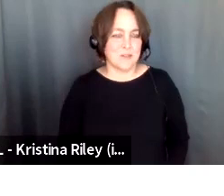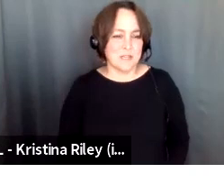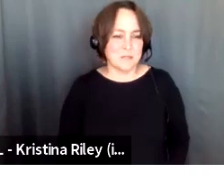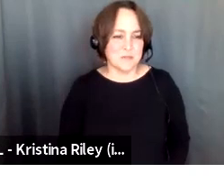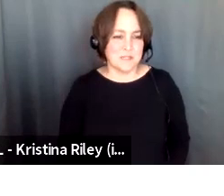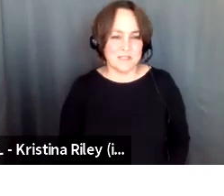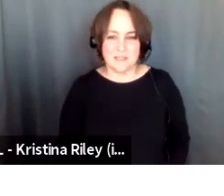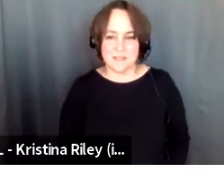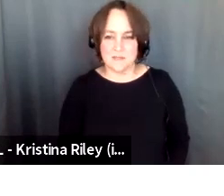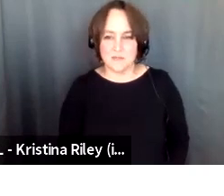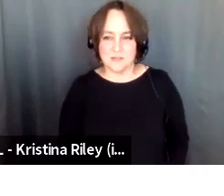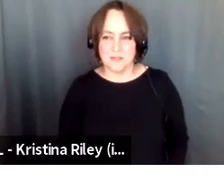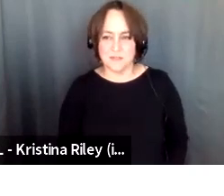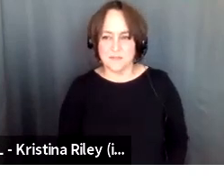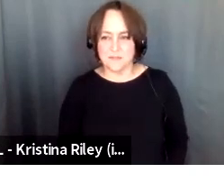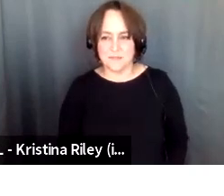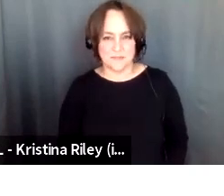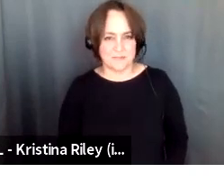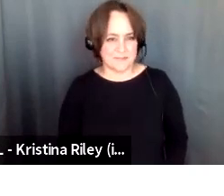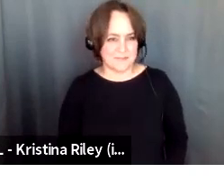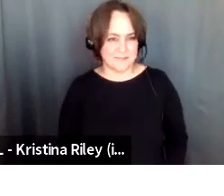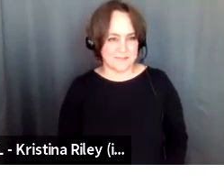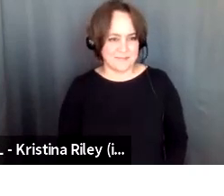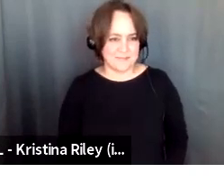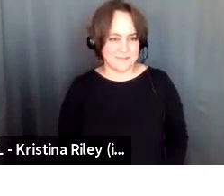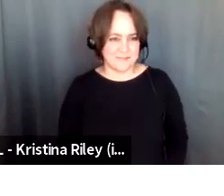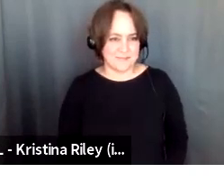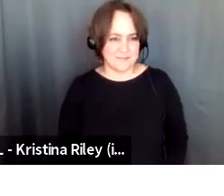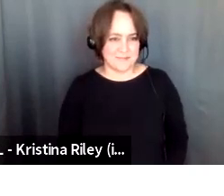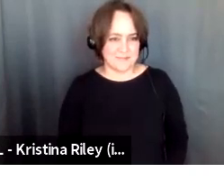I'll give you time to read the slide that's in front of you.